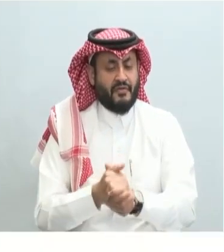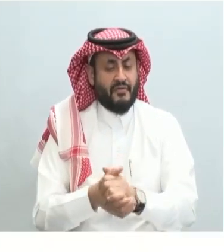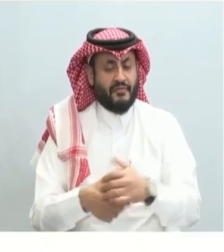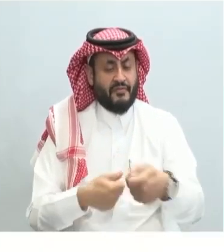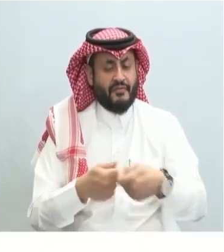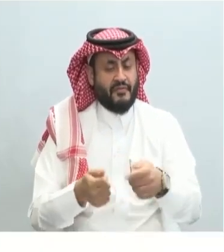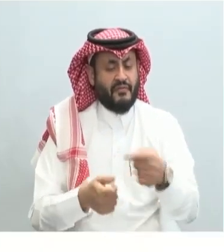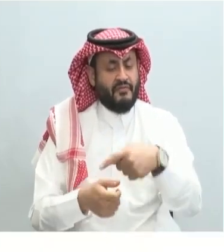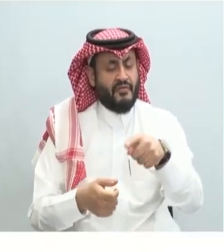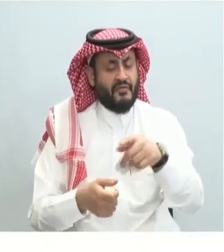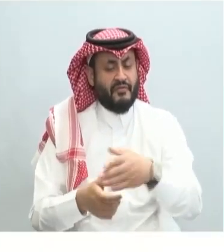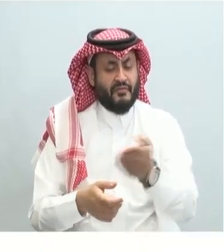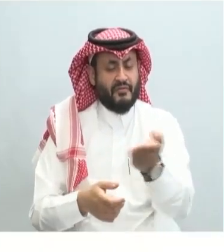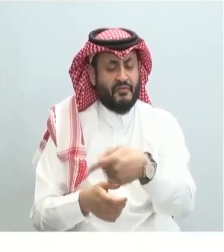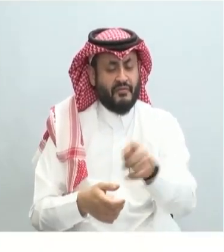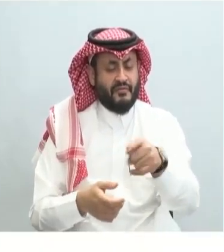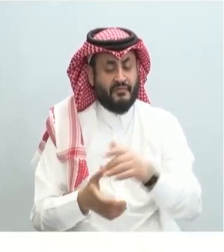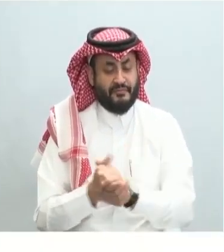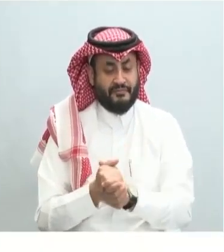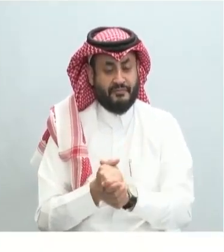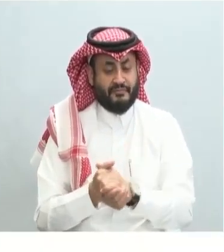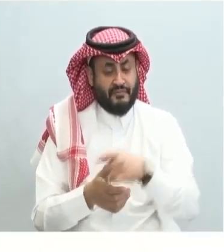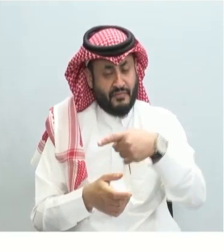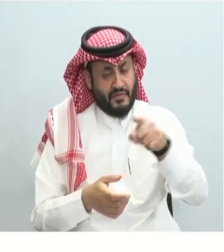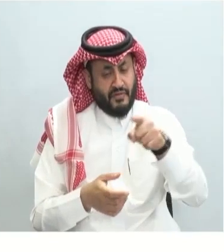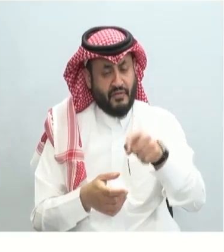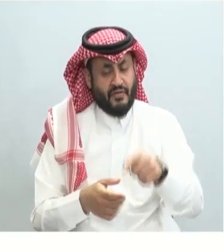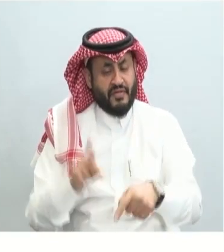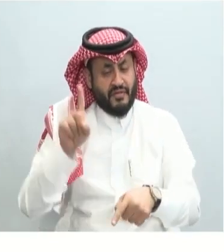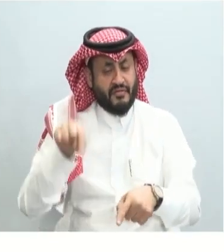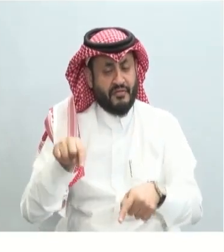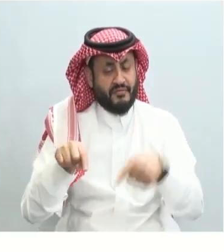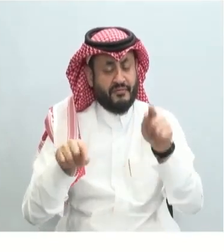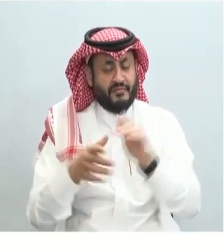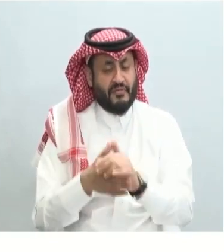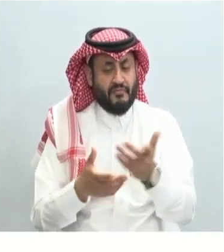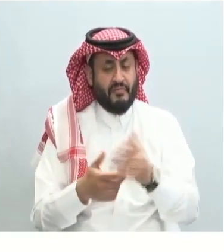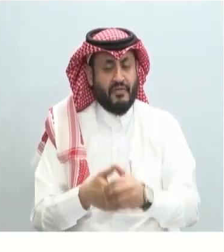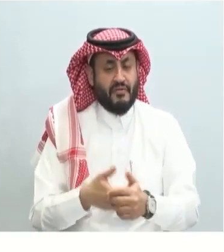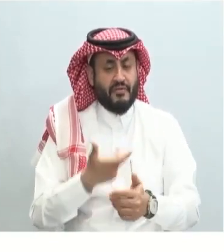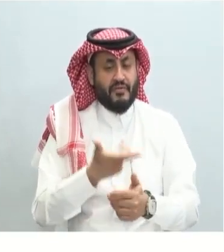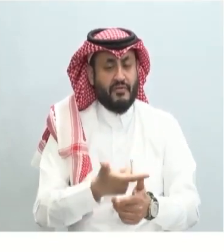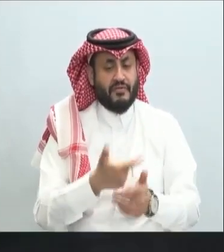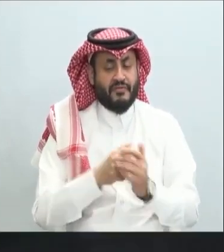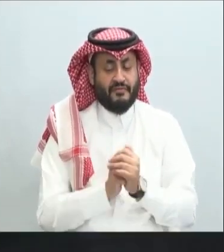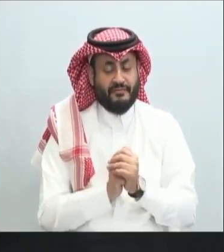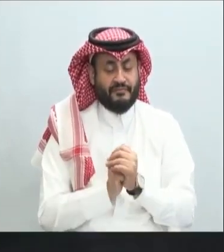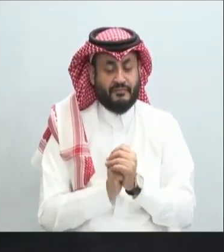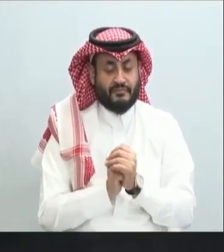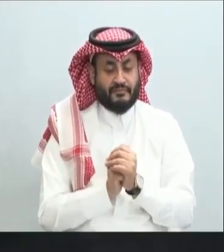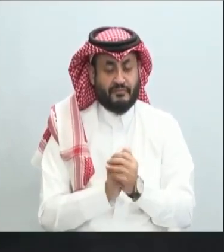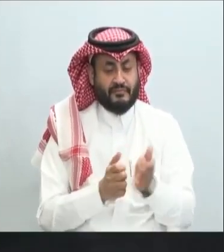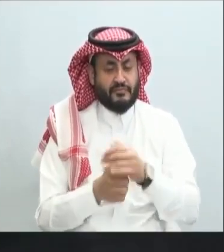these days, then you can, for example, put a check mark here on Tuesday. And of course,